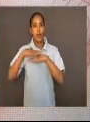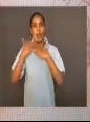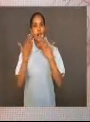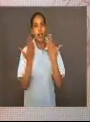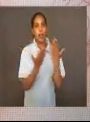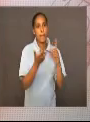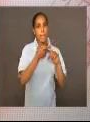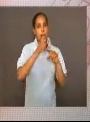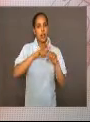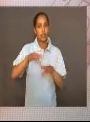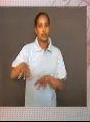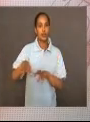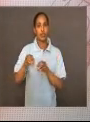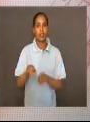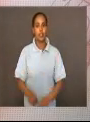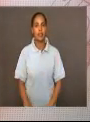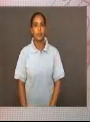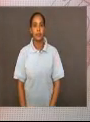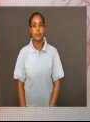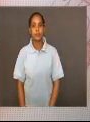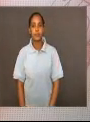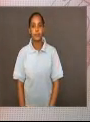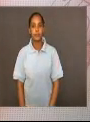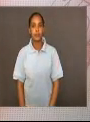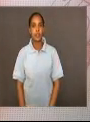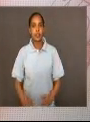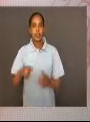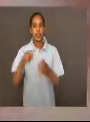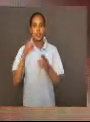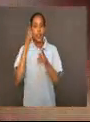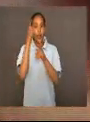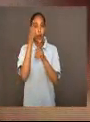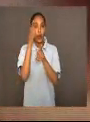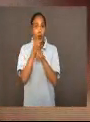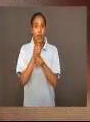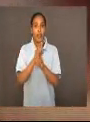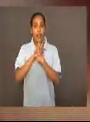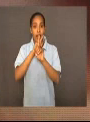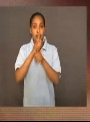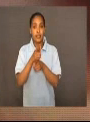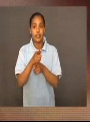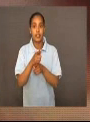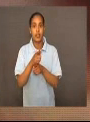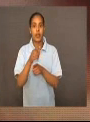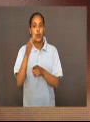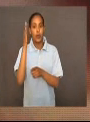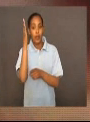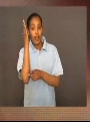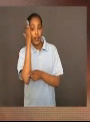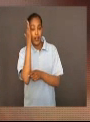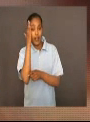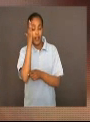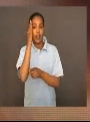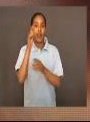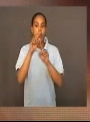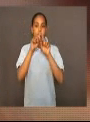Welcome back, students. The correct answer will now appear